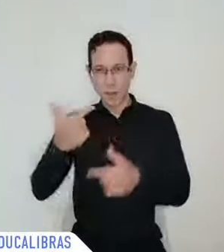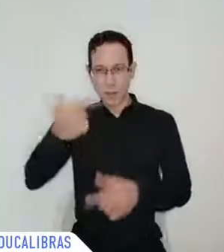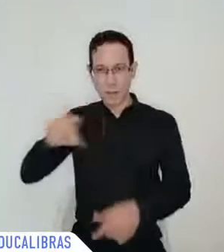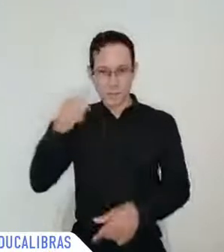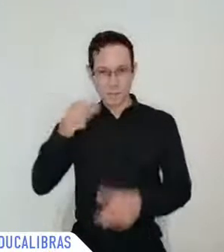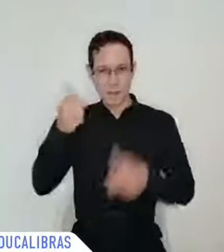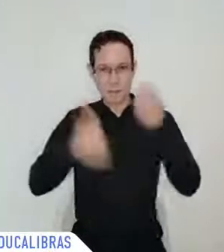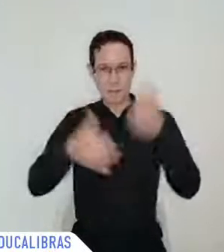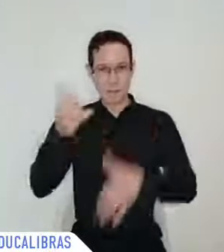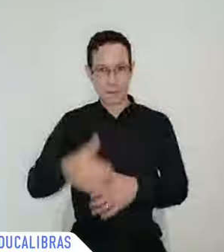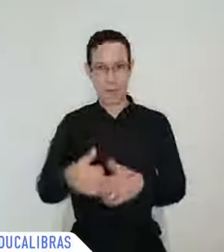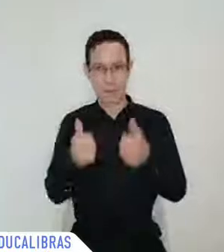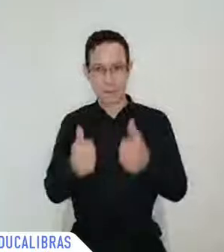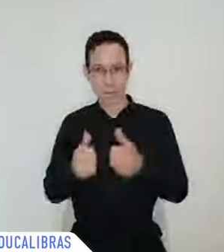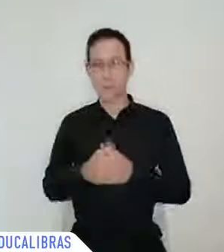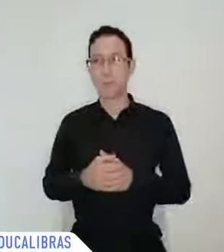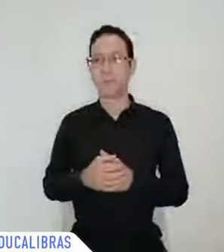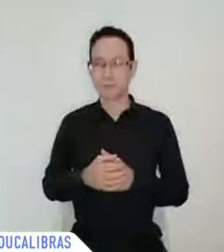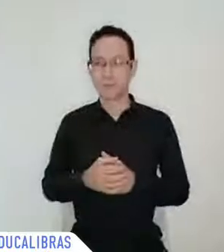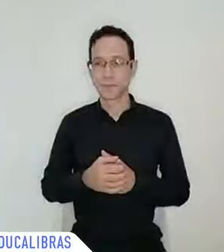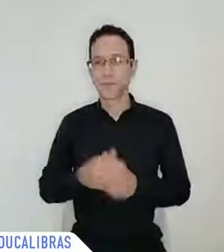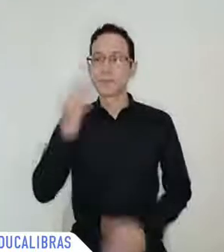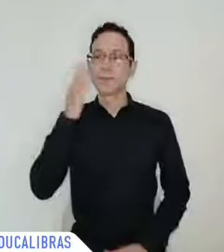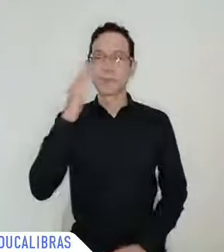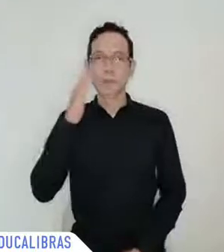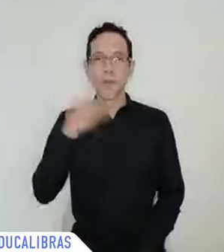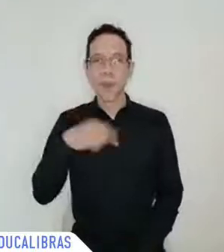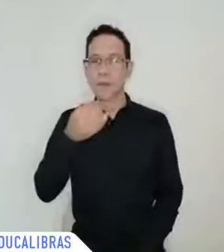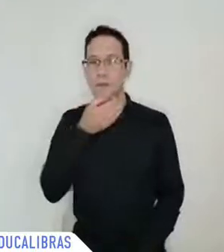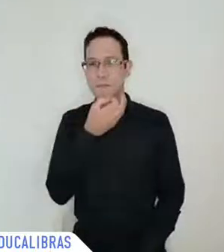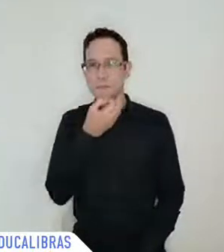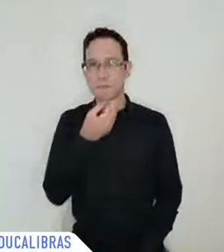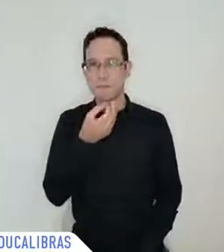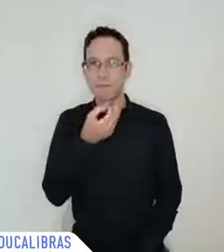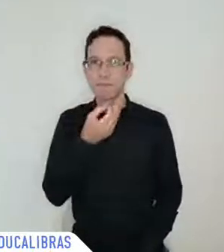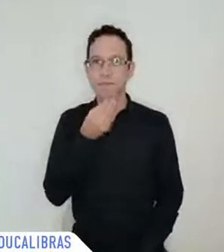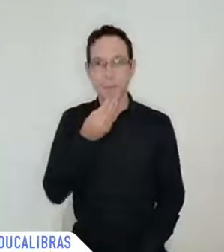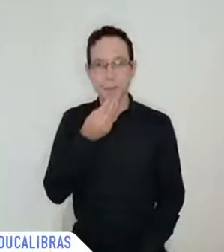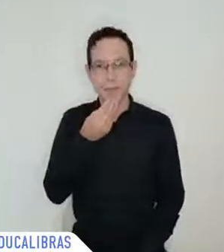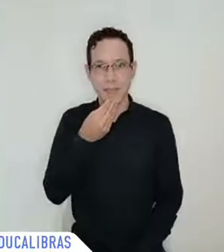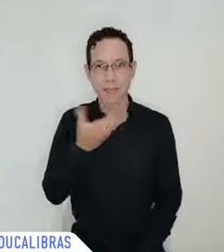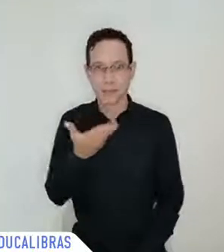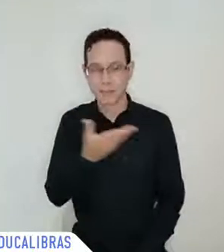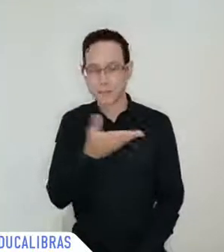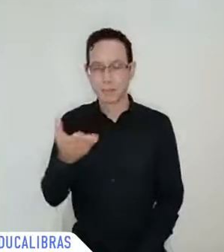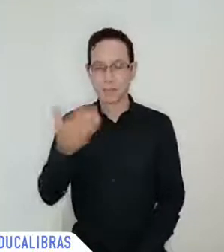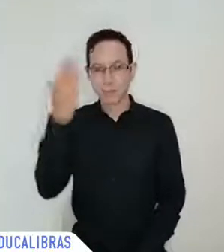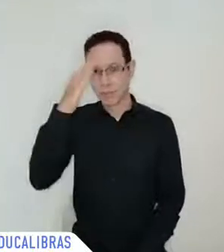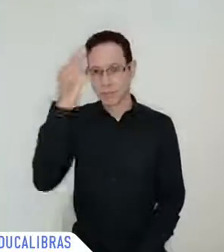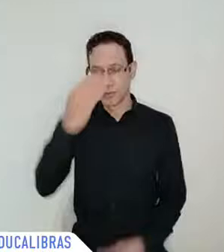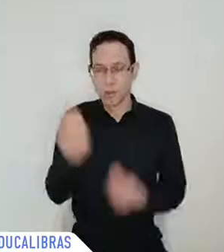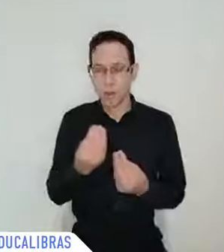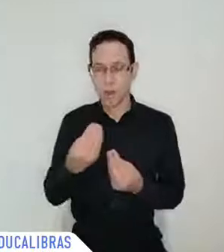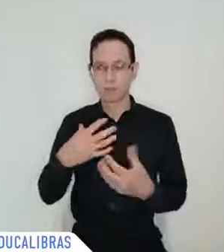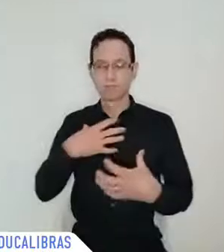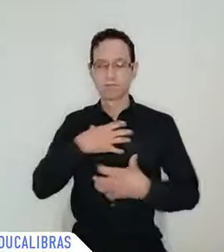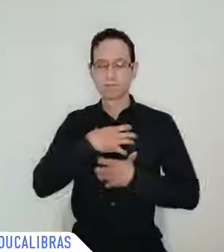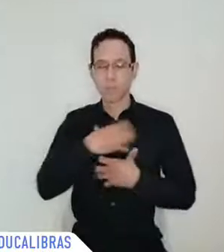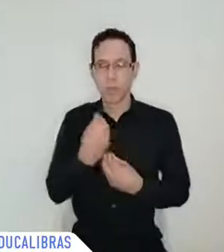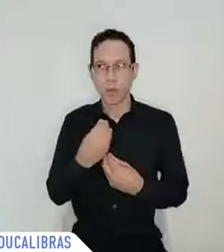with you, Marcelo Freixo, and I'll get back to something you've said. I would like people to understand